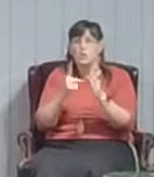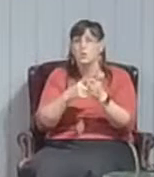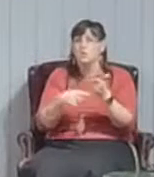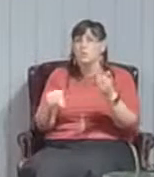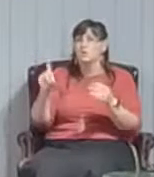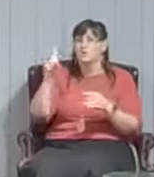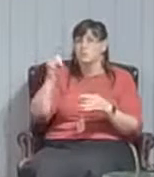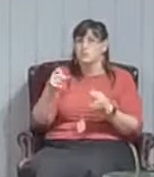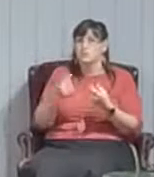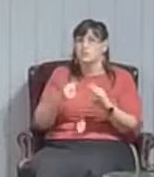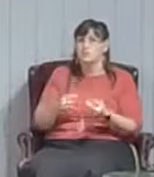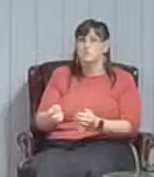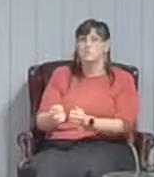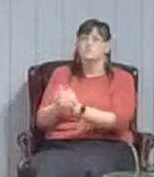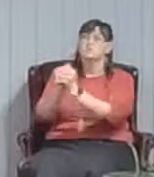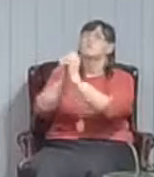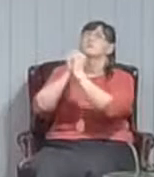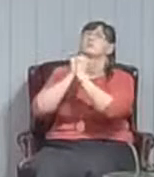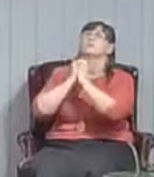you need to appeal to God.